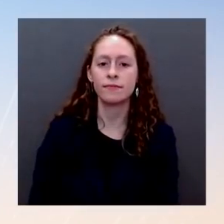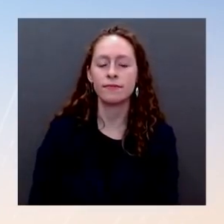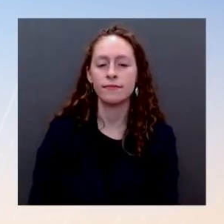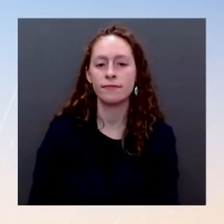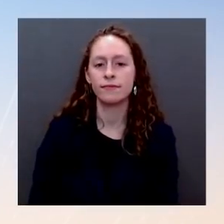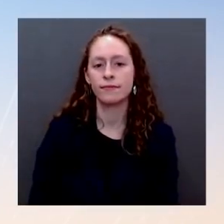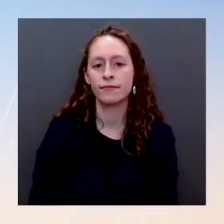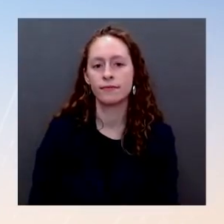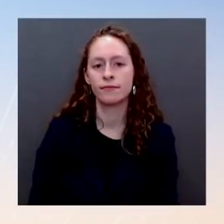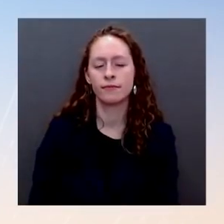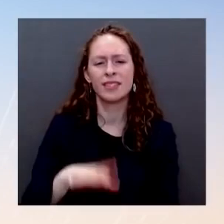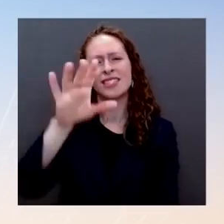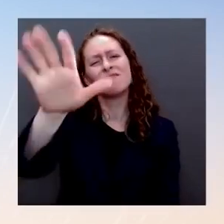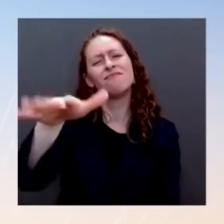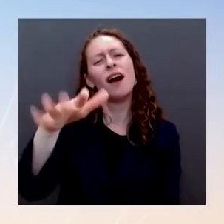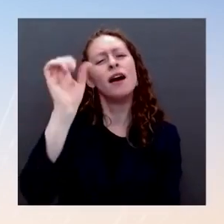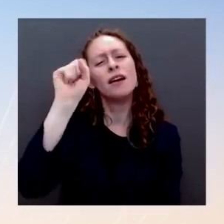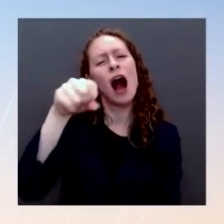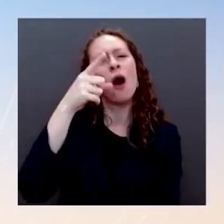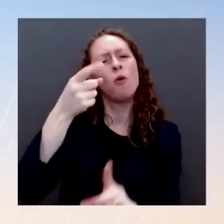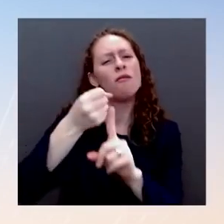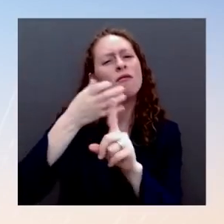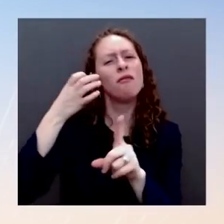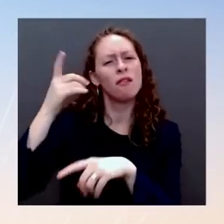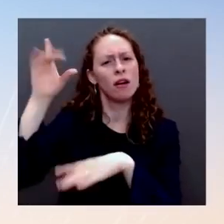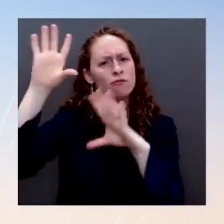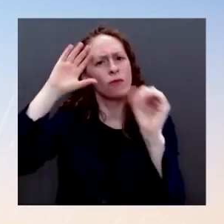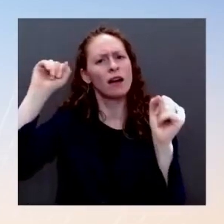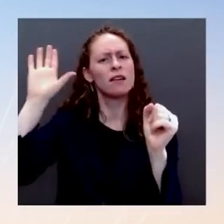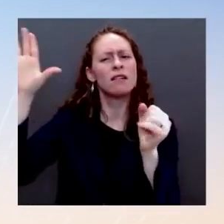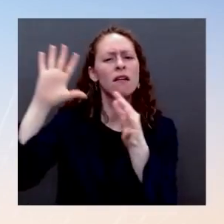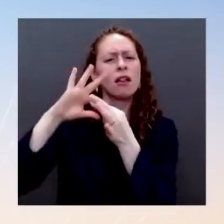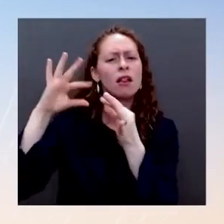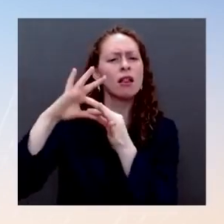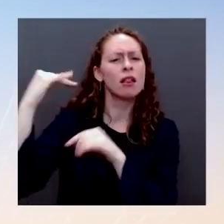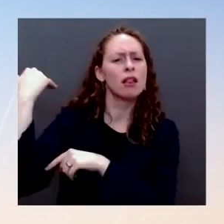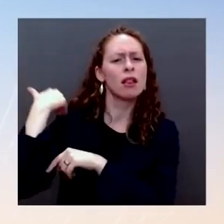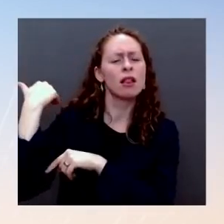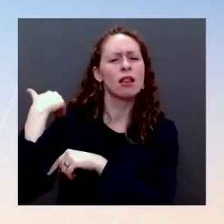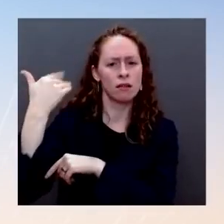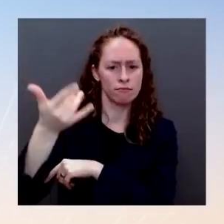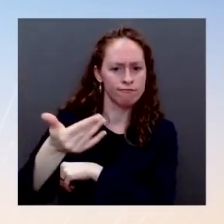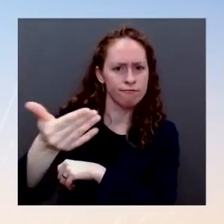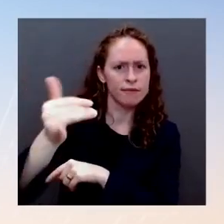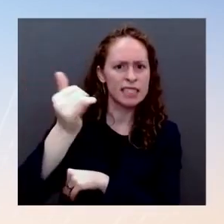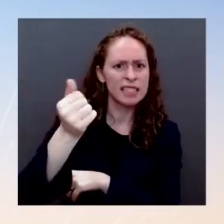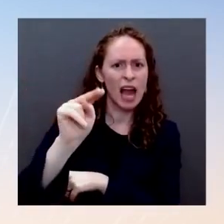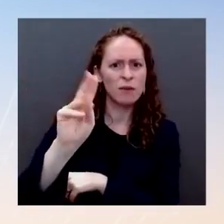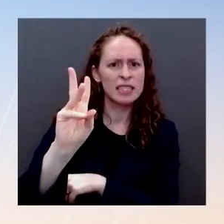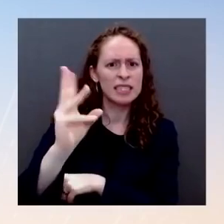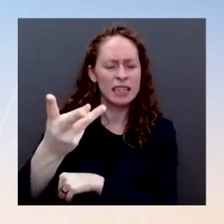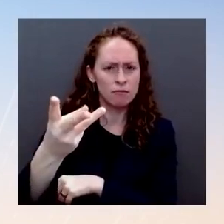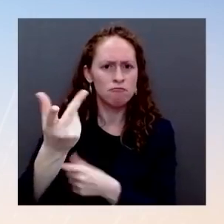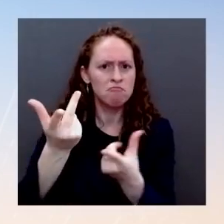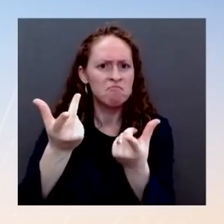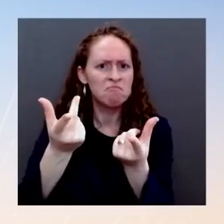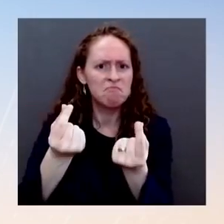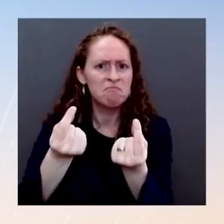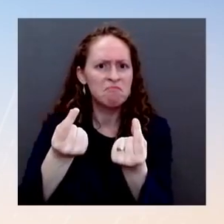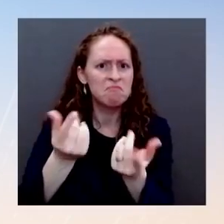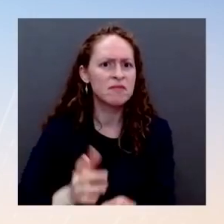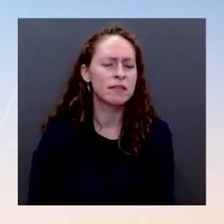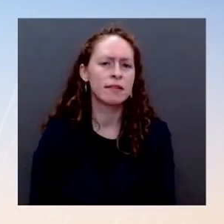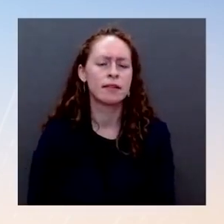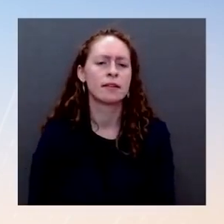Absolutely. I can give you some highlights at this point in time, and obviously the president is still working through and reviewing his own